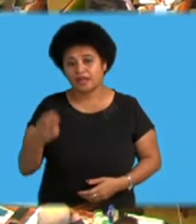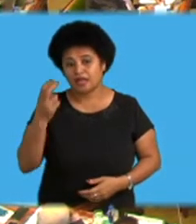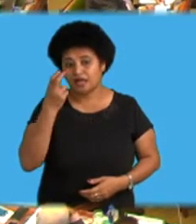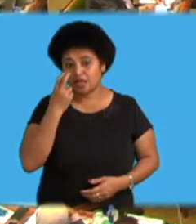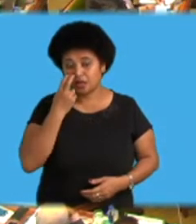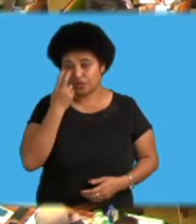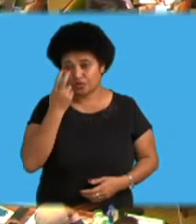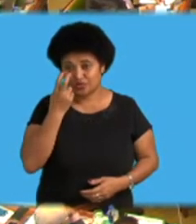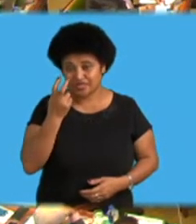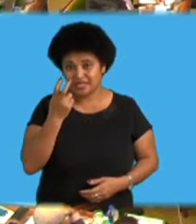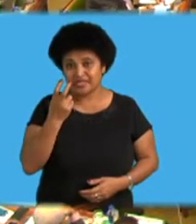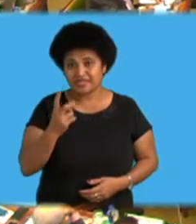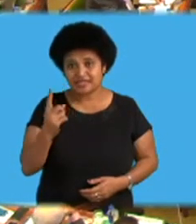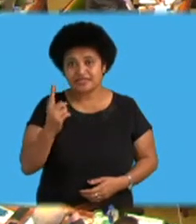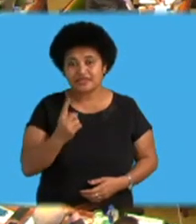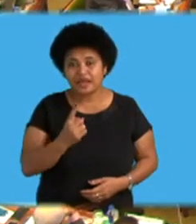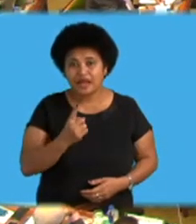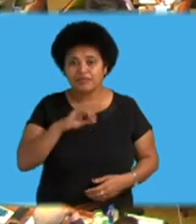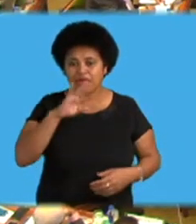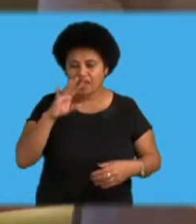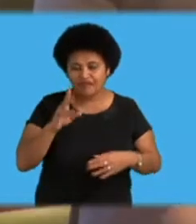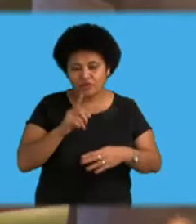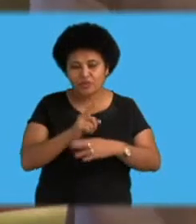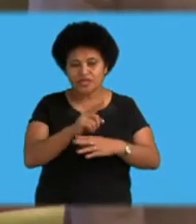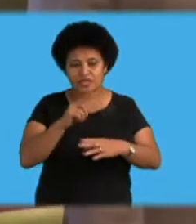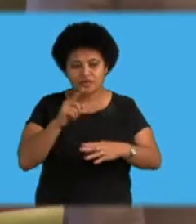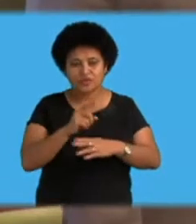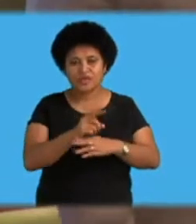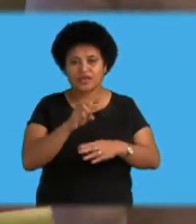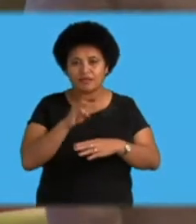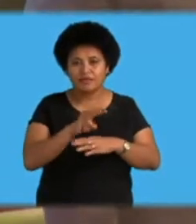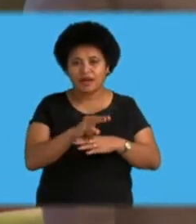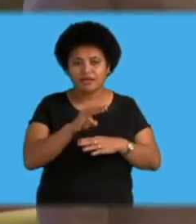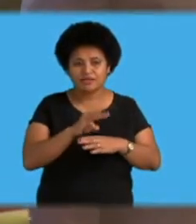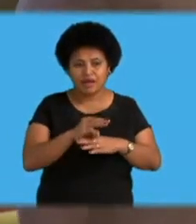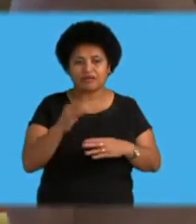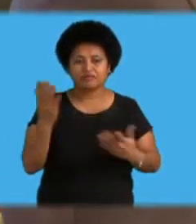coming nearly every week and every month.